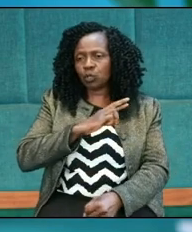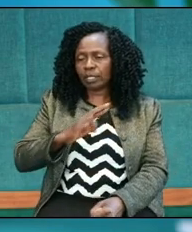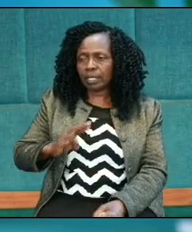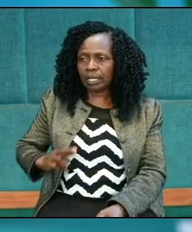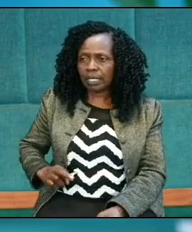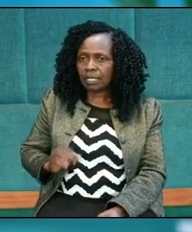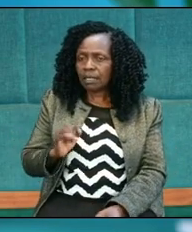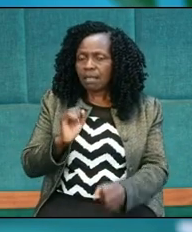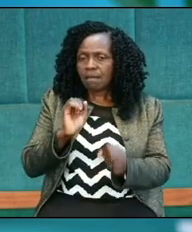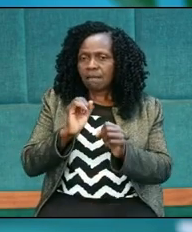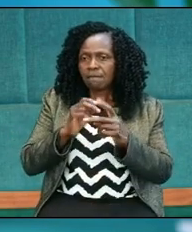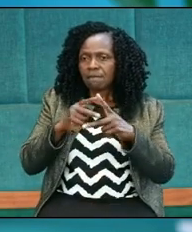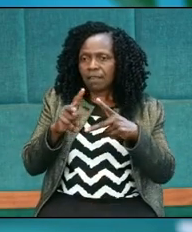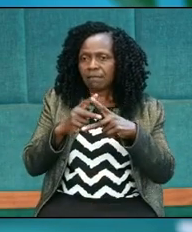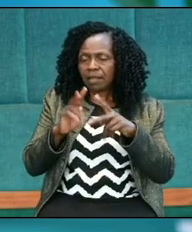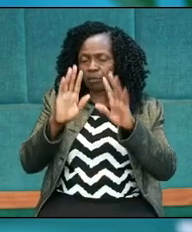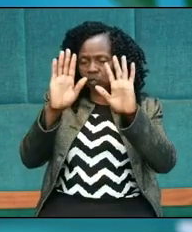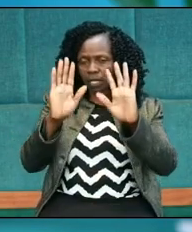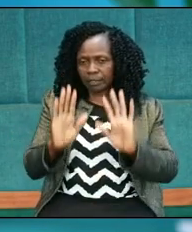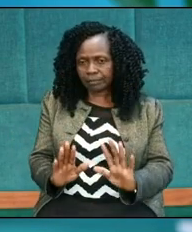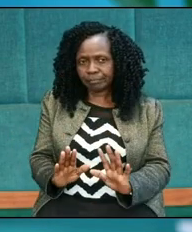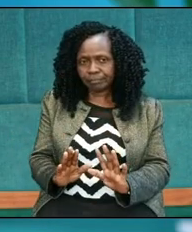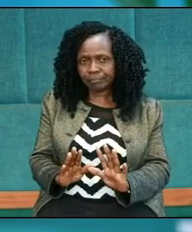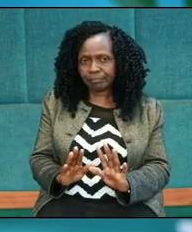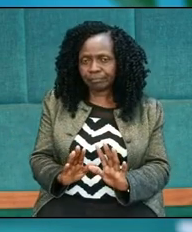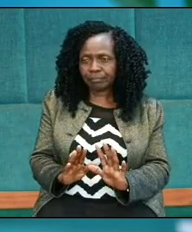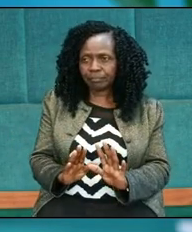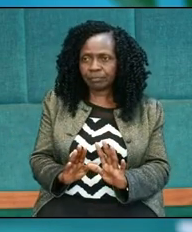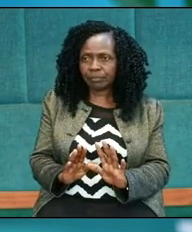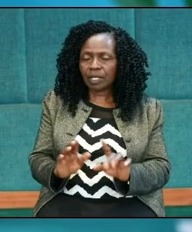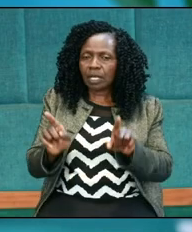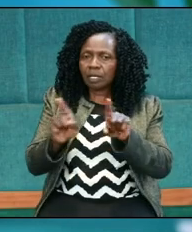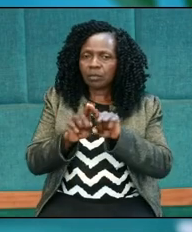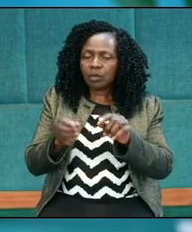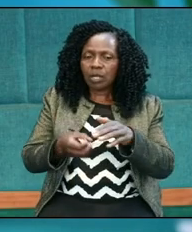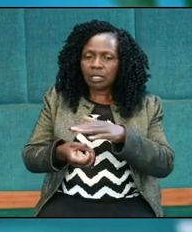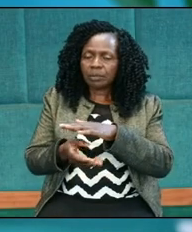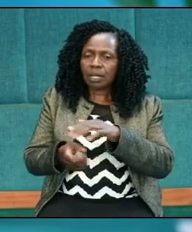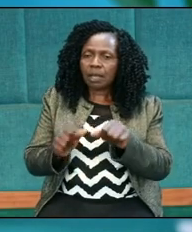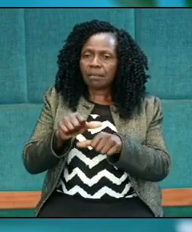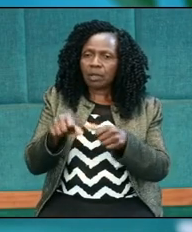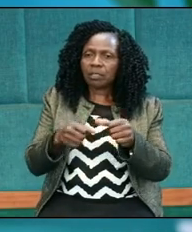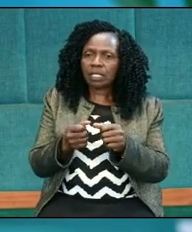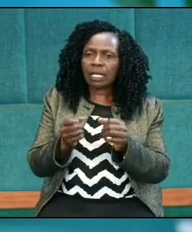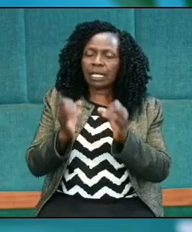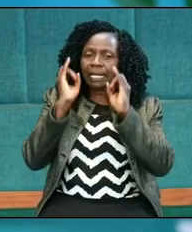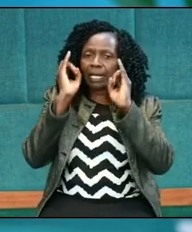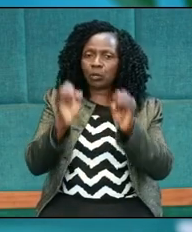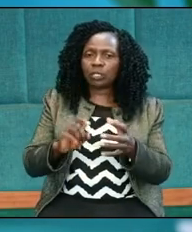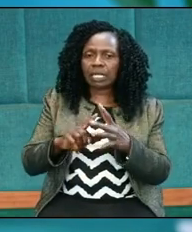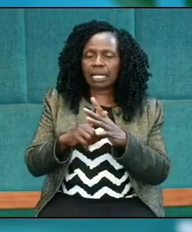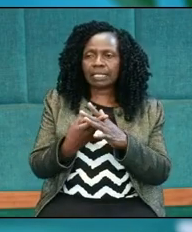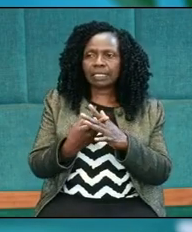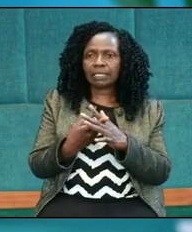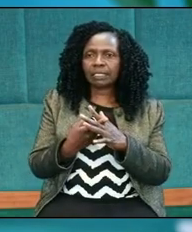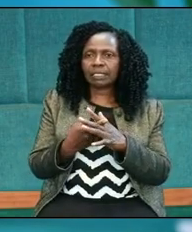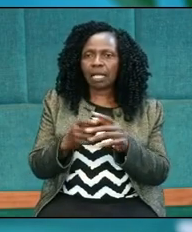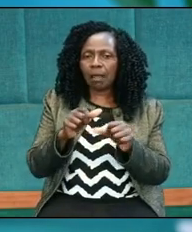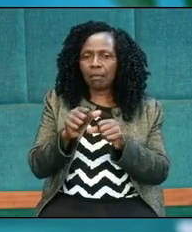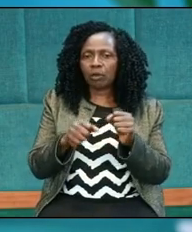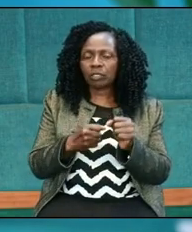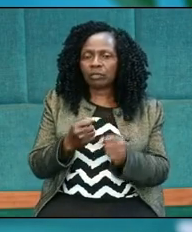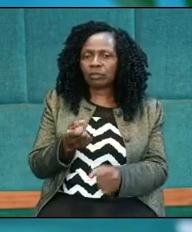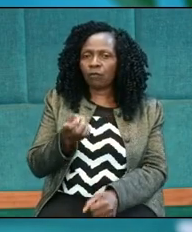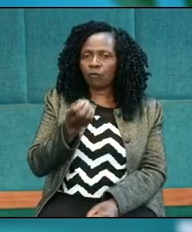initially, is very, very key. Just the way we have really explained about the new start. We know about the new start. It's about